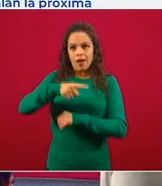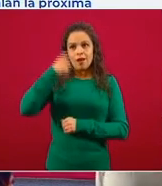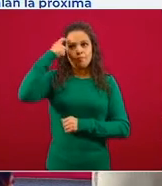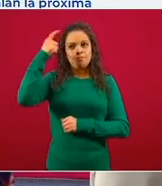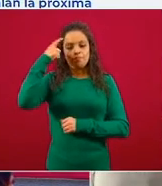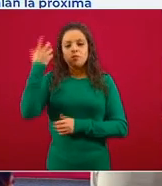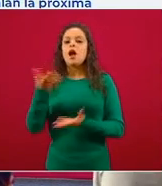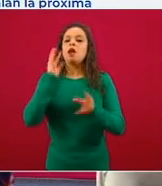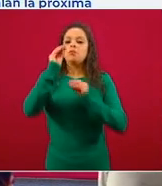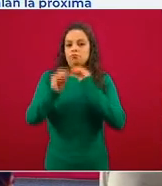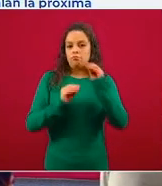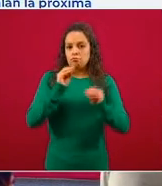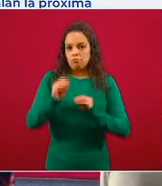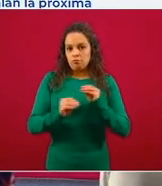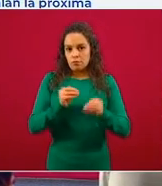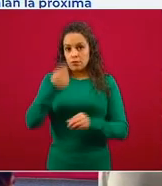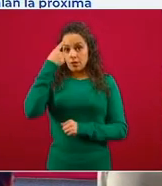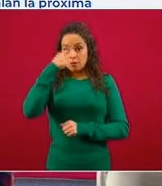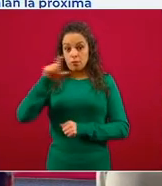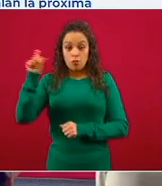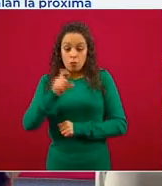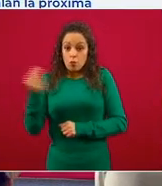health.